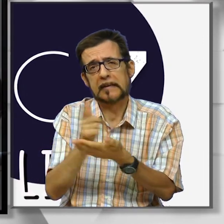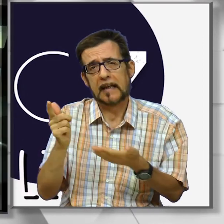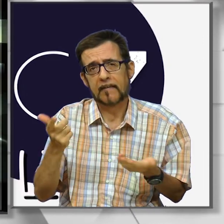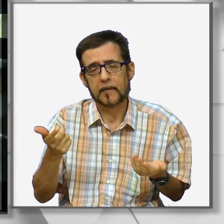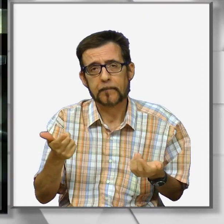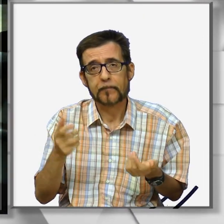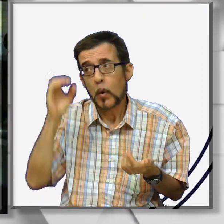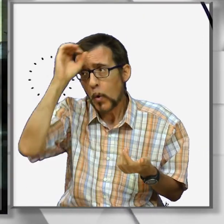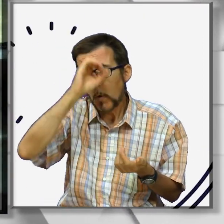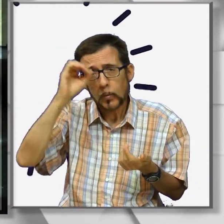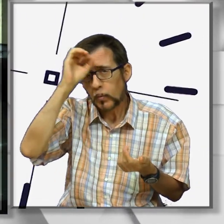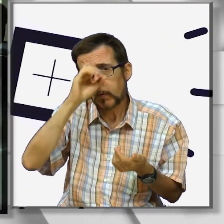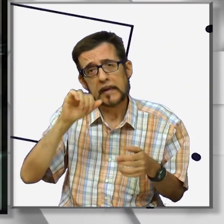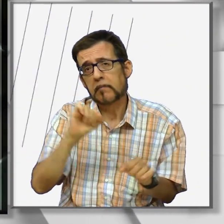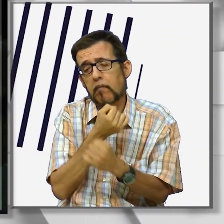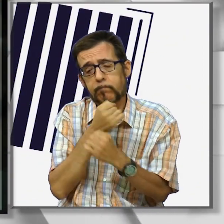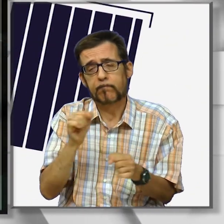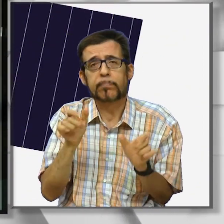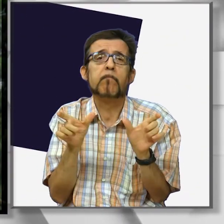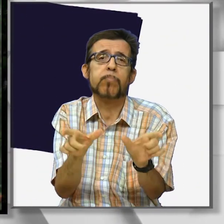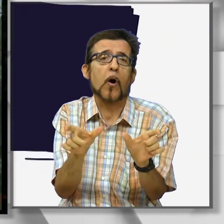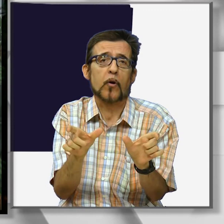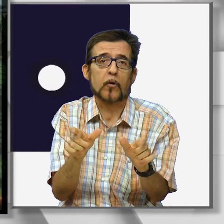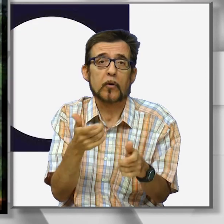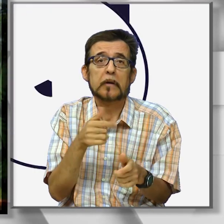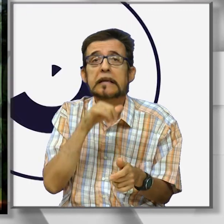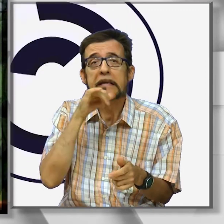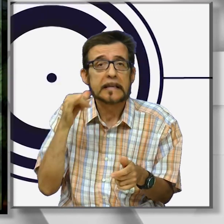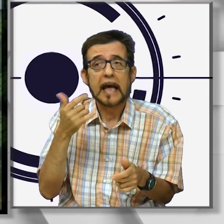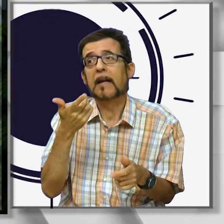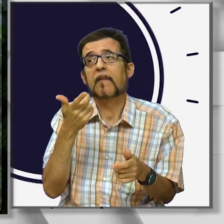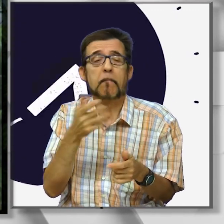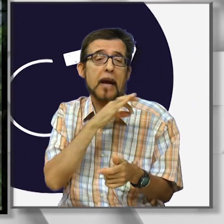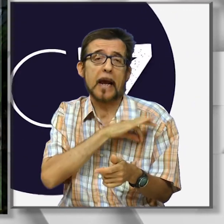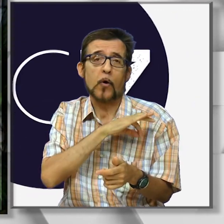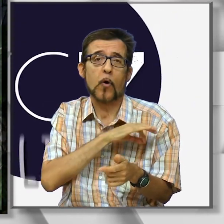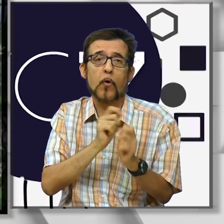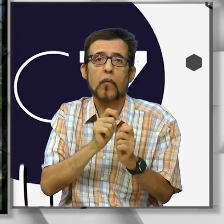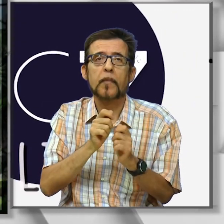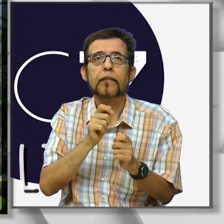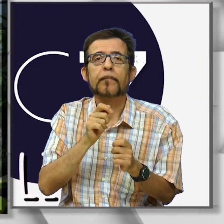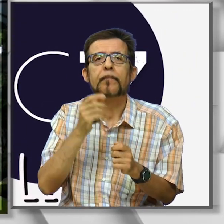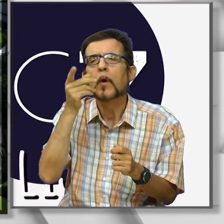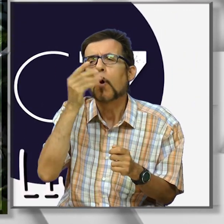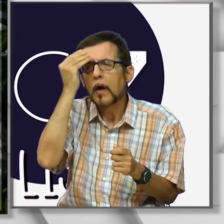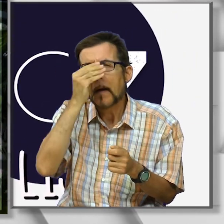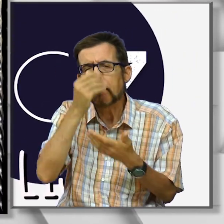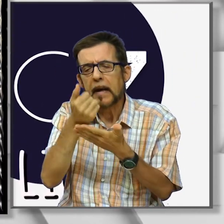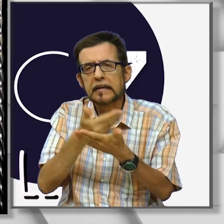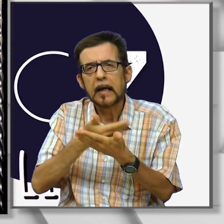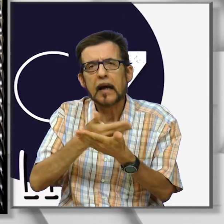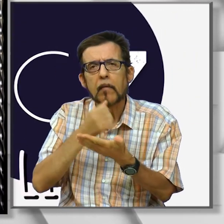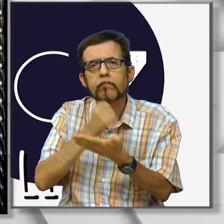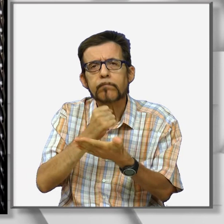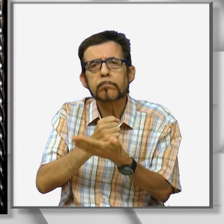The tourism cannot be stopped. We really need this economy. It is a drama. What do think of Green Pass? The Green